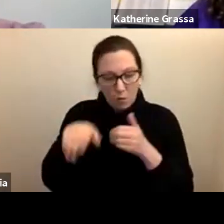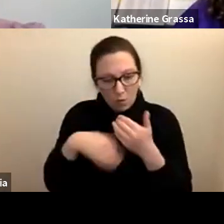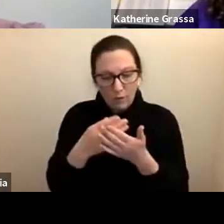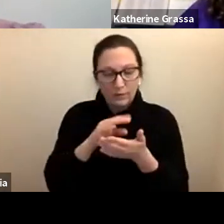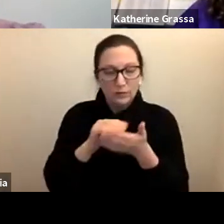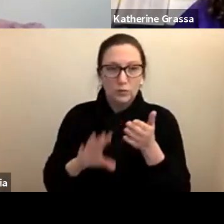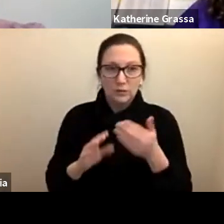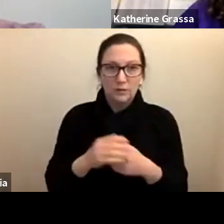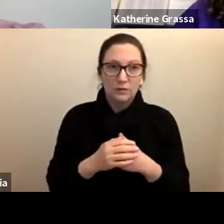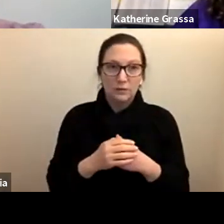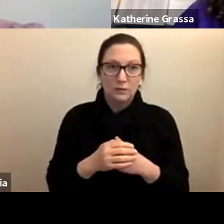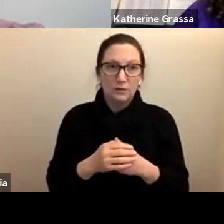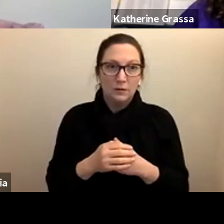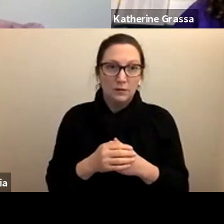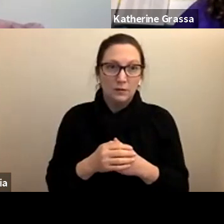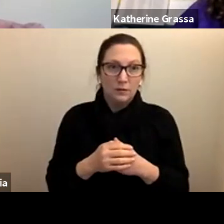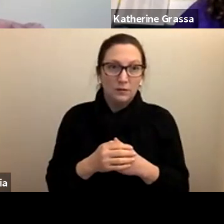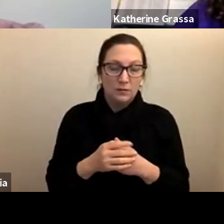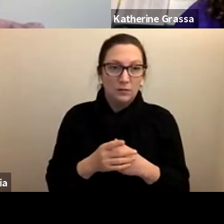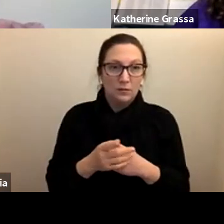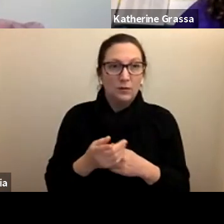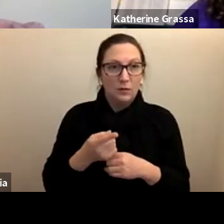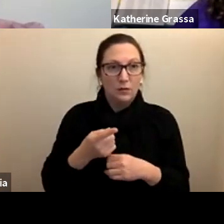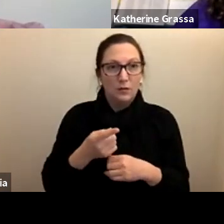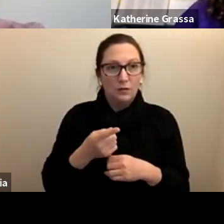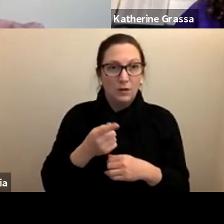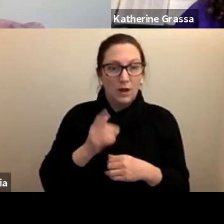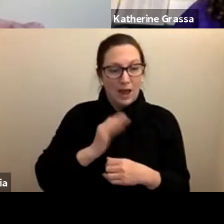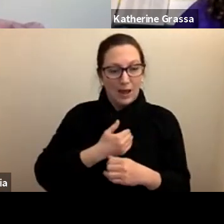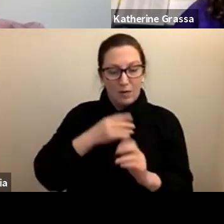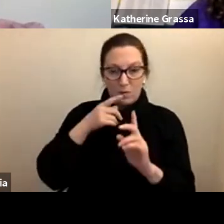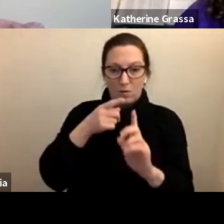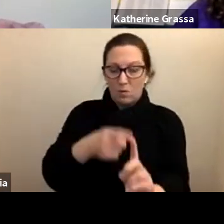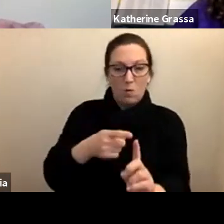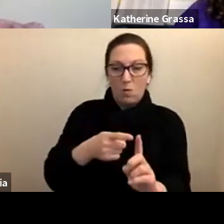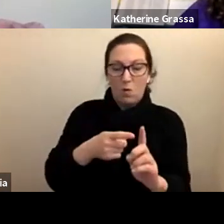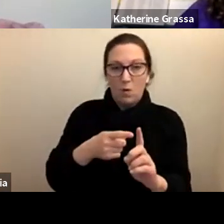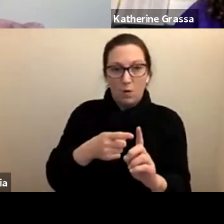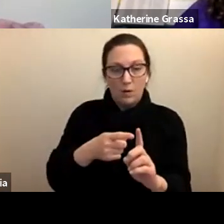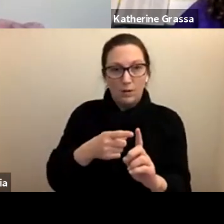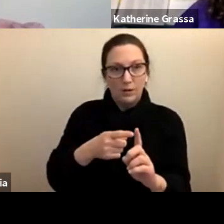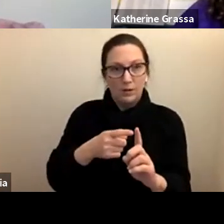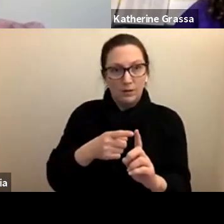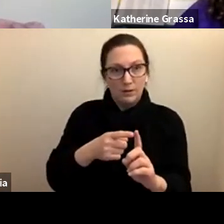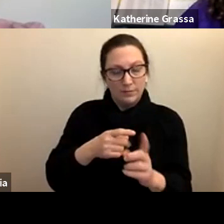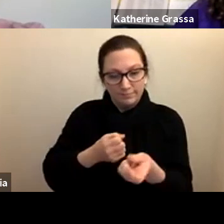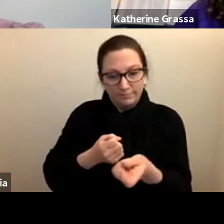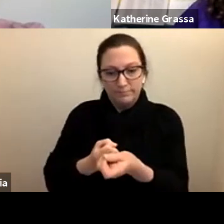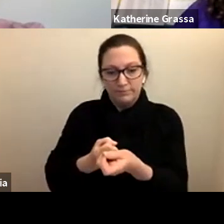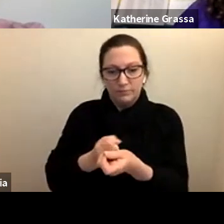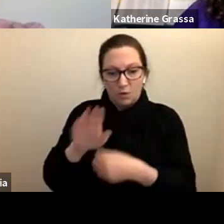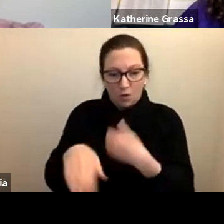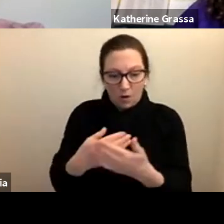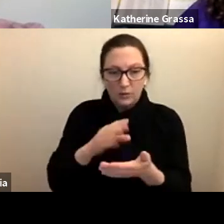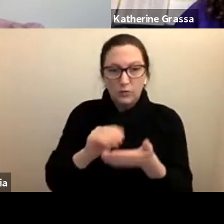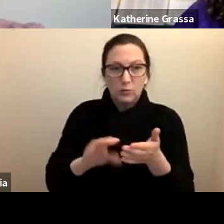about achieving goals for the benefit of all students at exam schools who learn best from diverse communities.